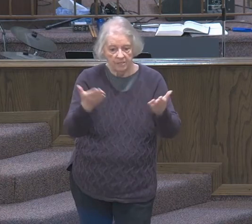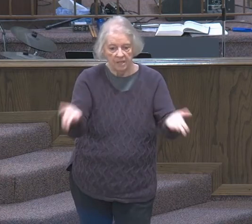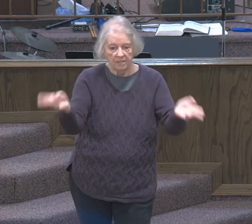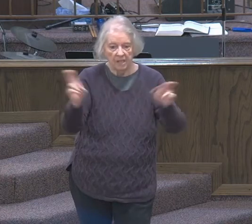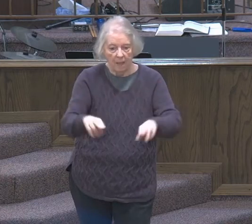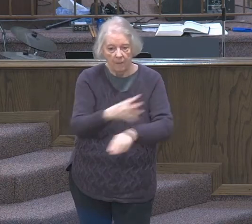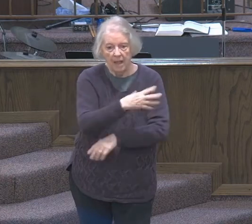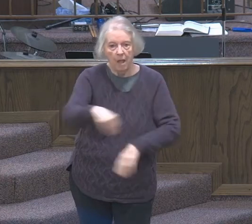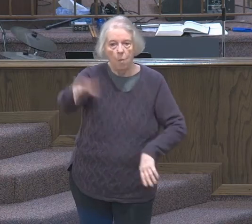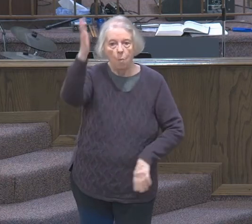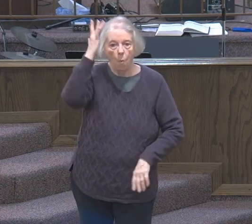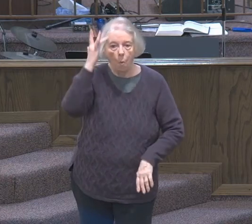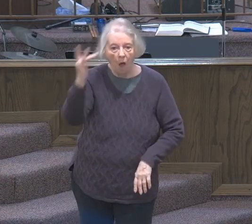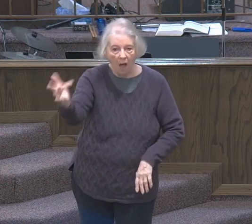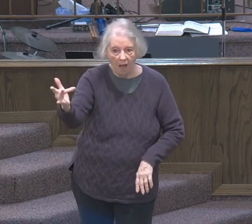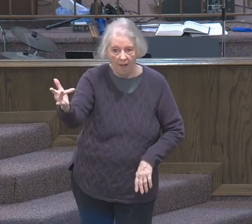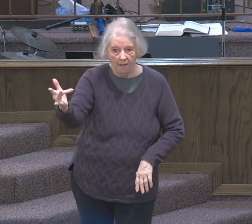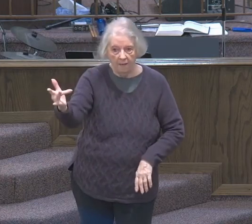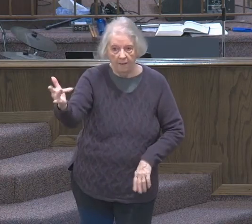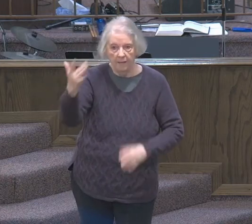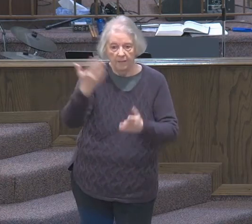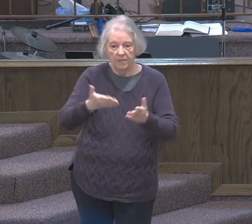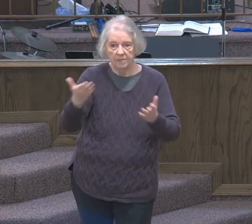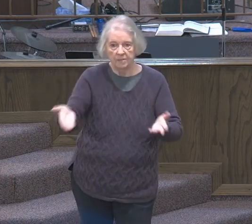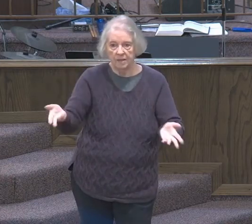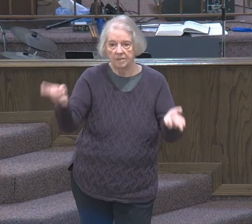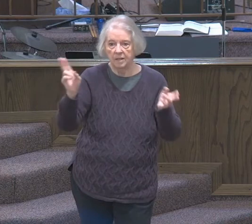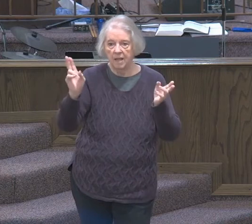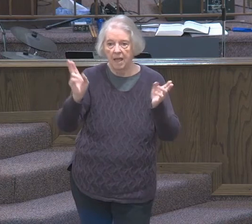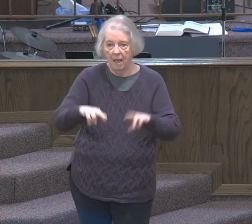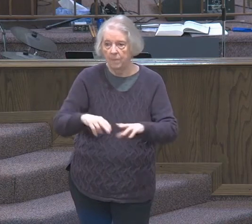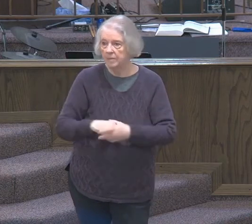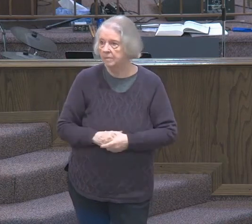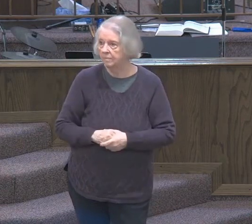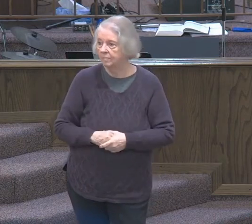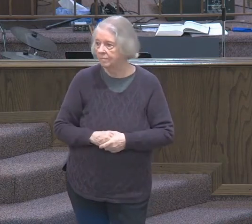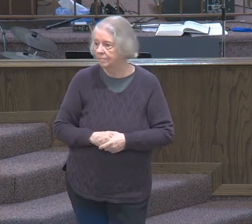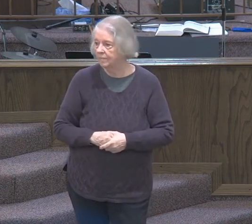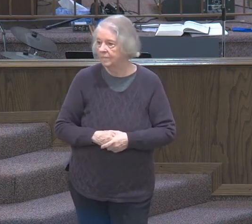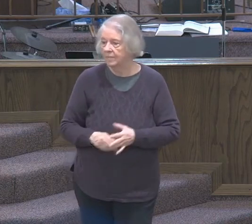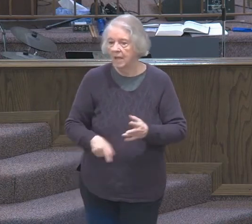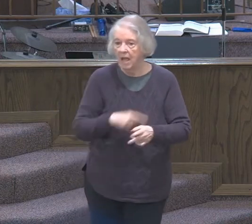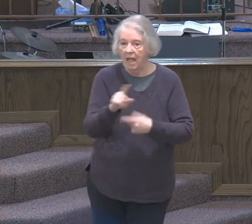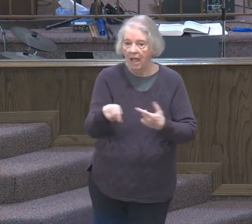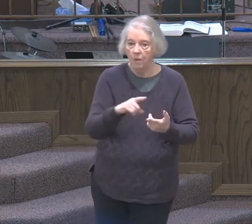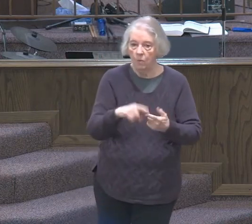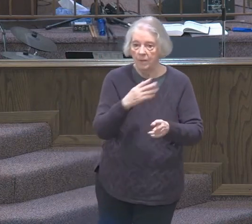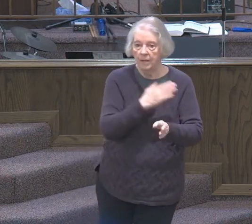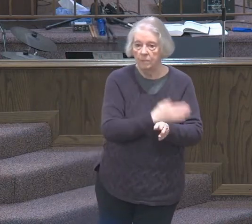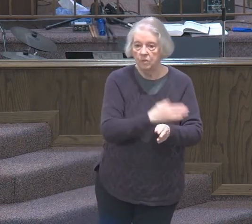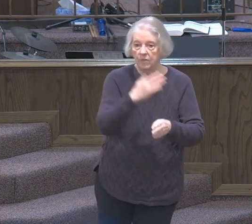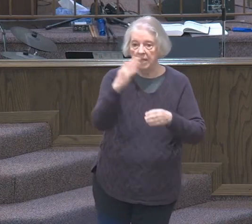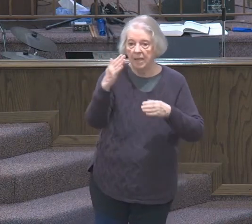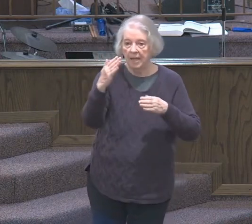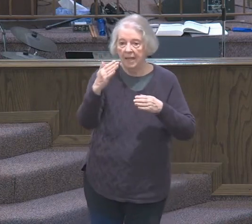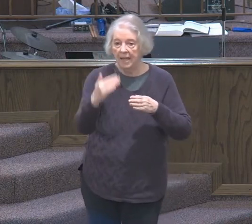God. And then we get to the end of the book, chapter 42, and he